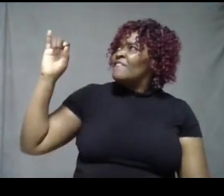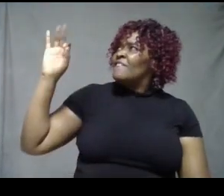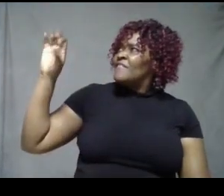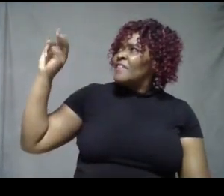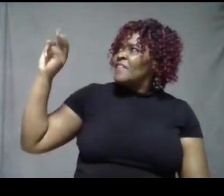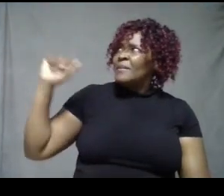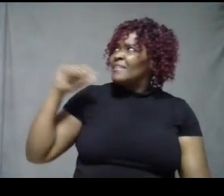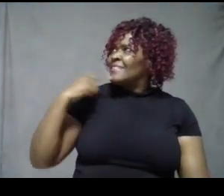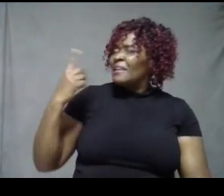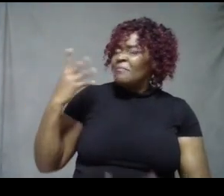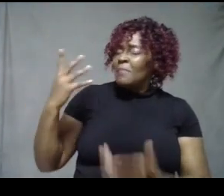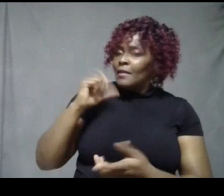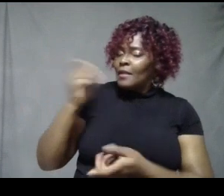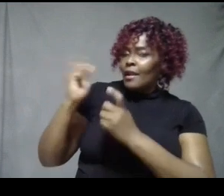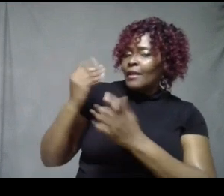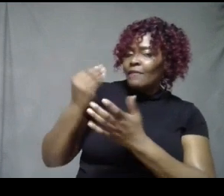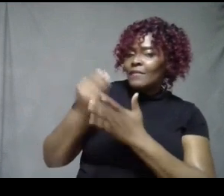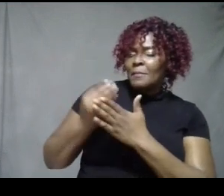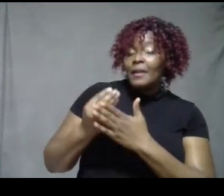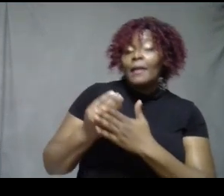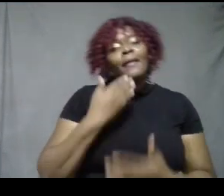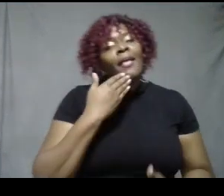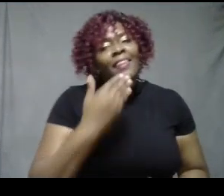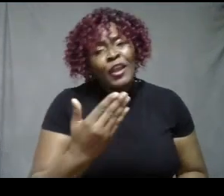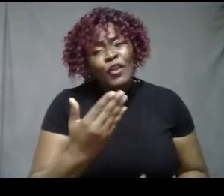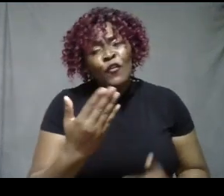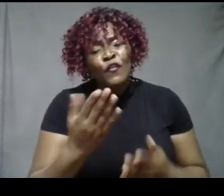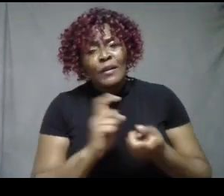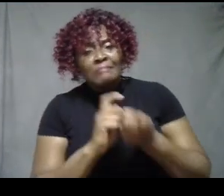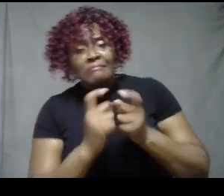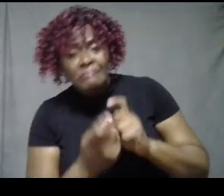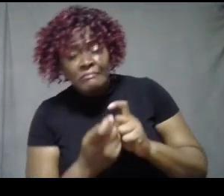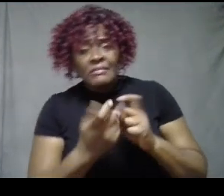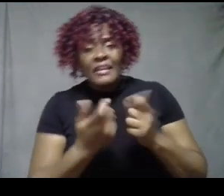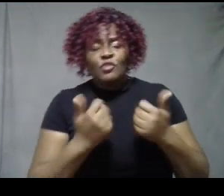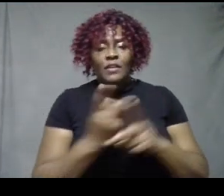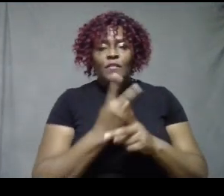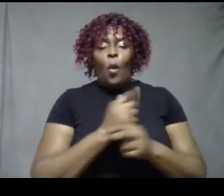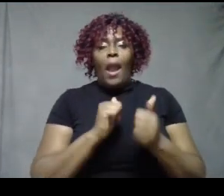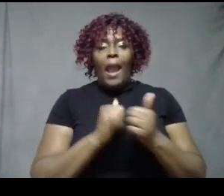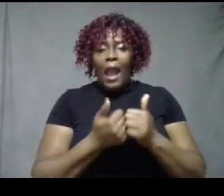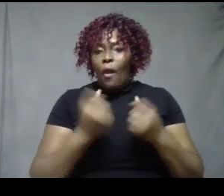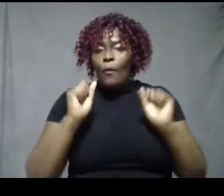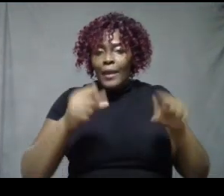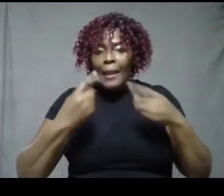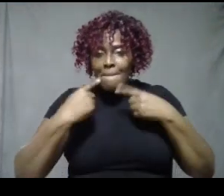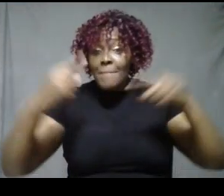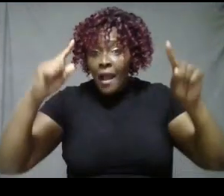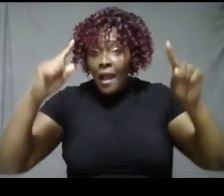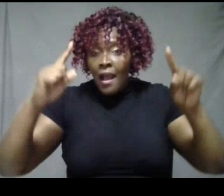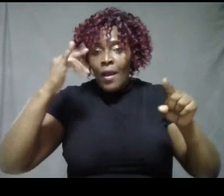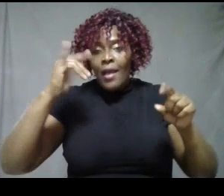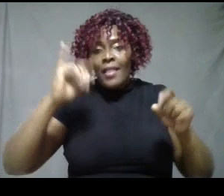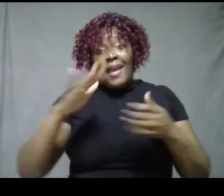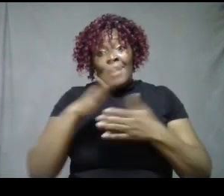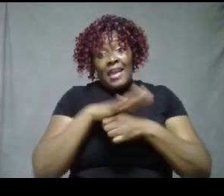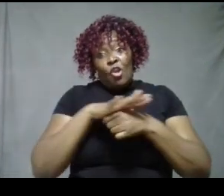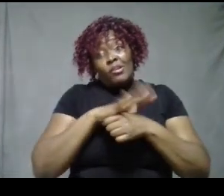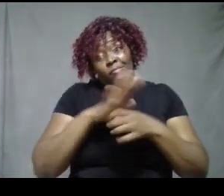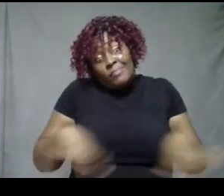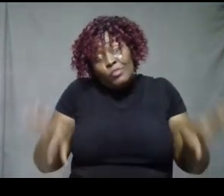us the money, but I thank you for pivoting and trying to figure out how we can make this work, because it is an important area that needs it